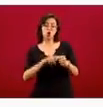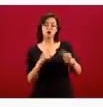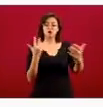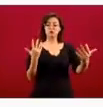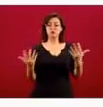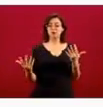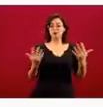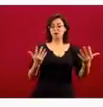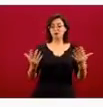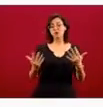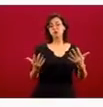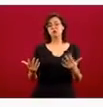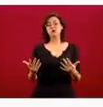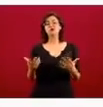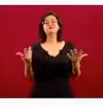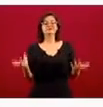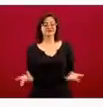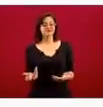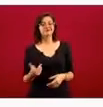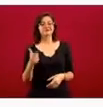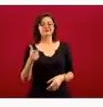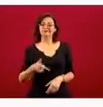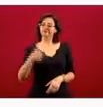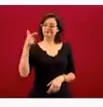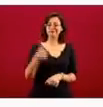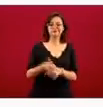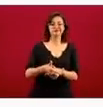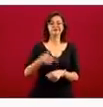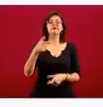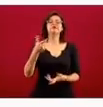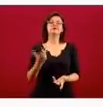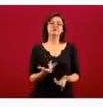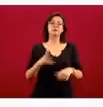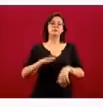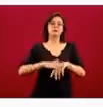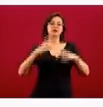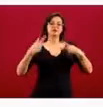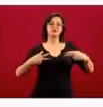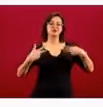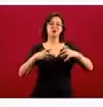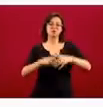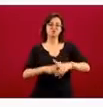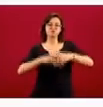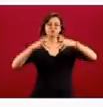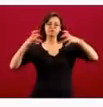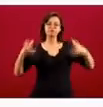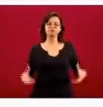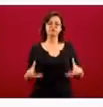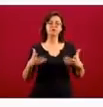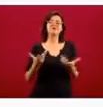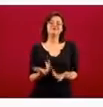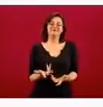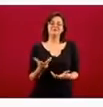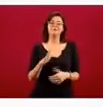And you can see the distribution of the cases in which the highest concentration